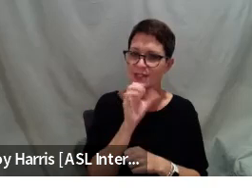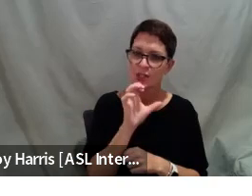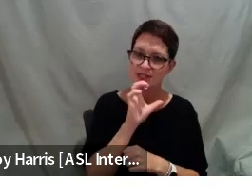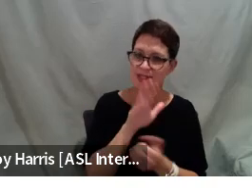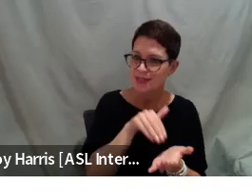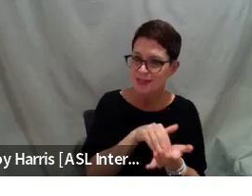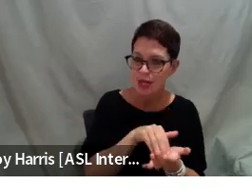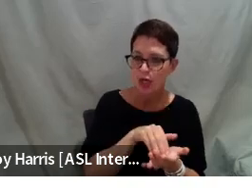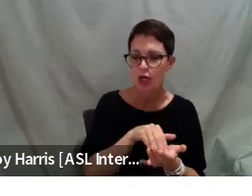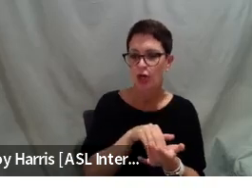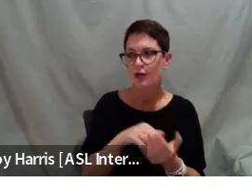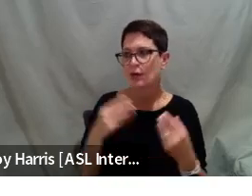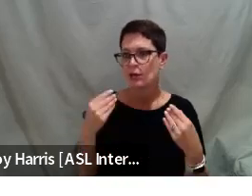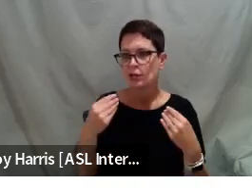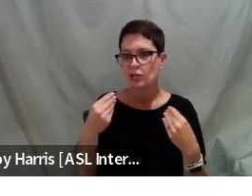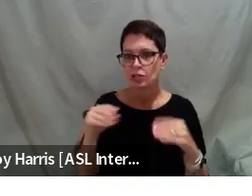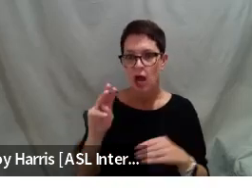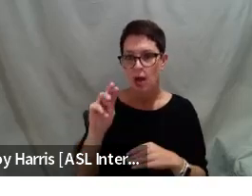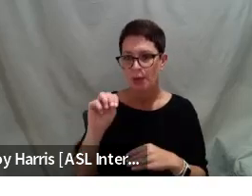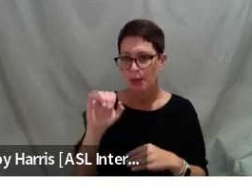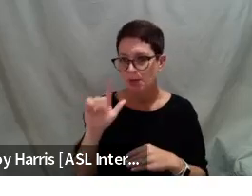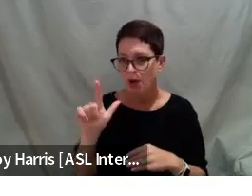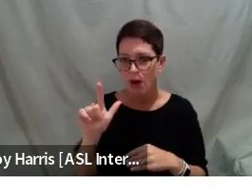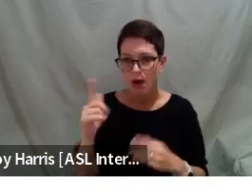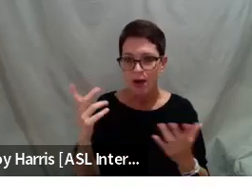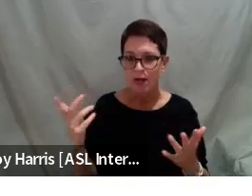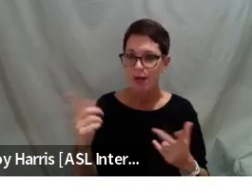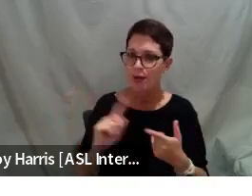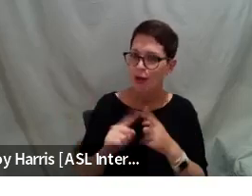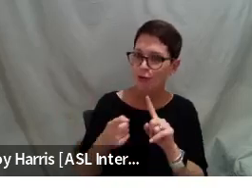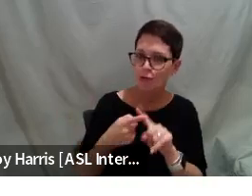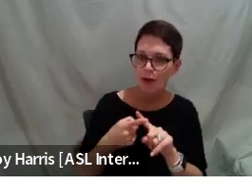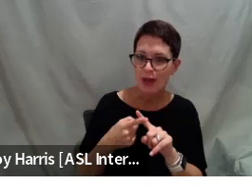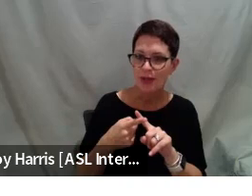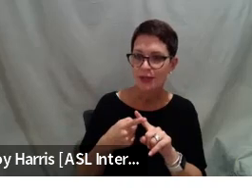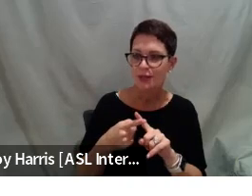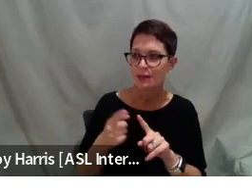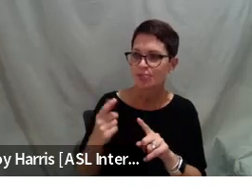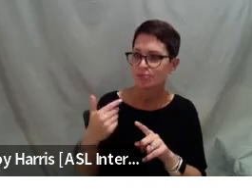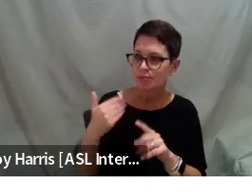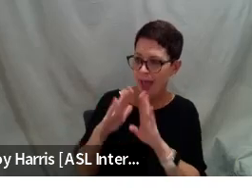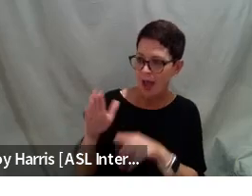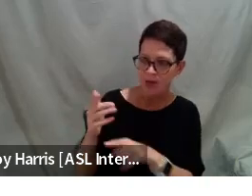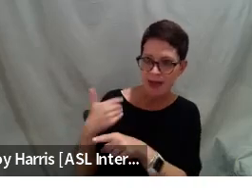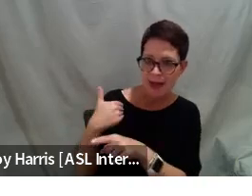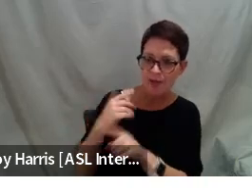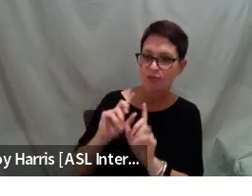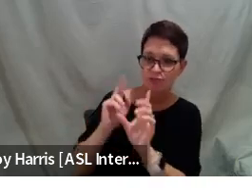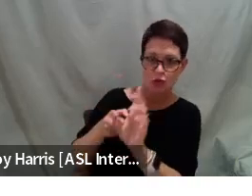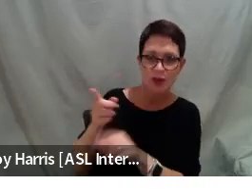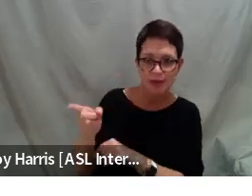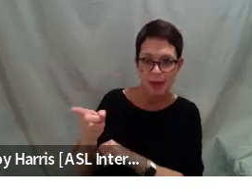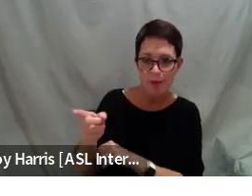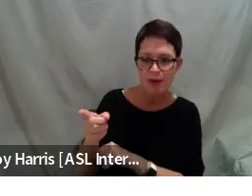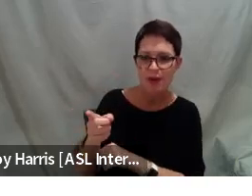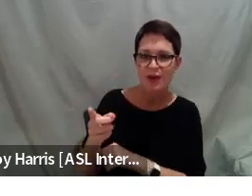center, a shopping mall, or a friend with air conditioning, because even a